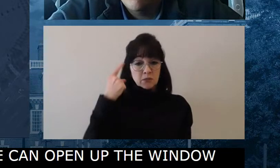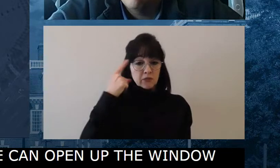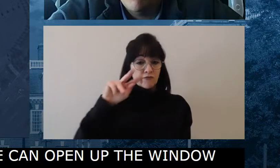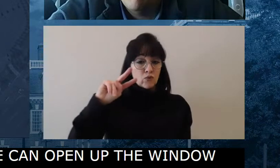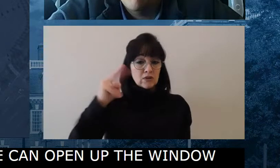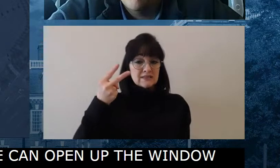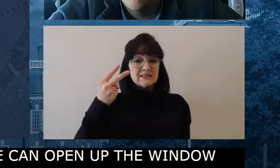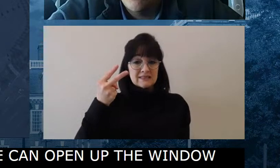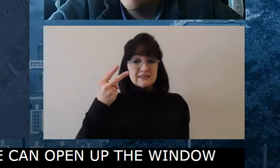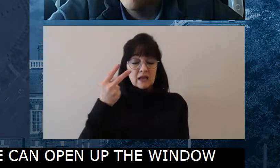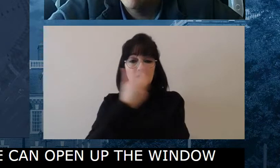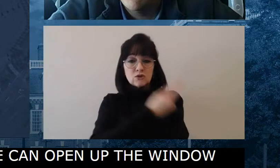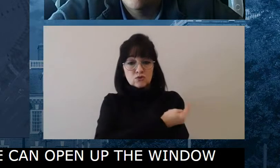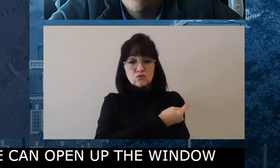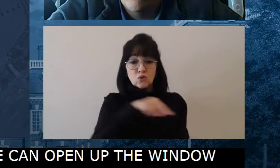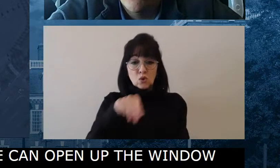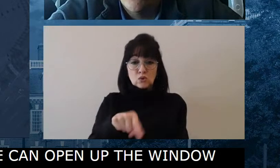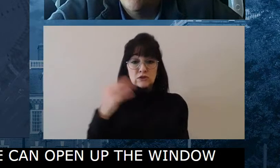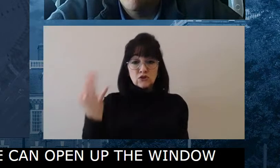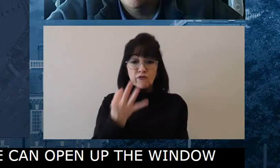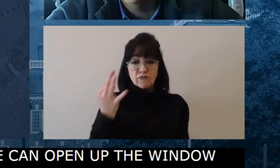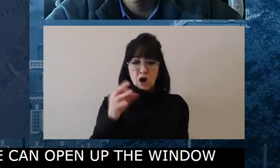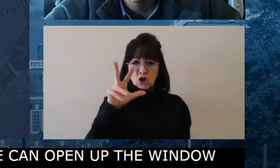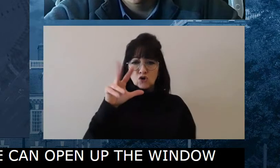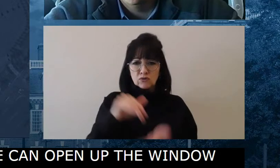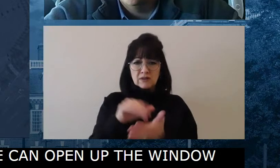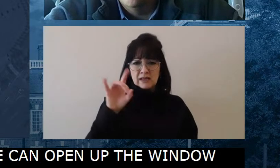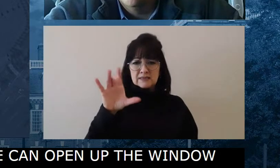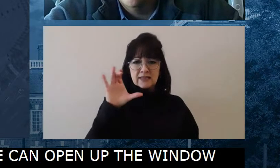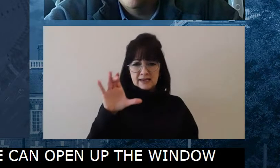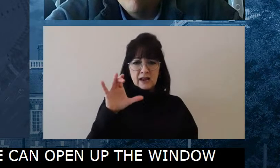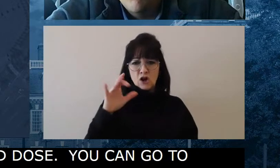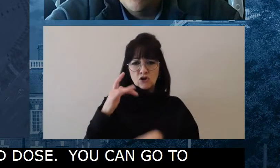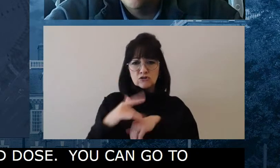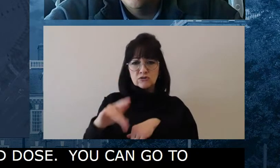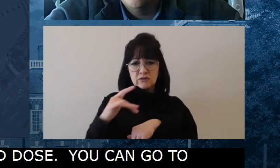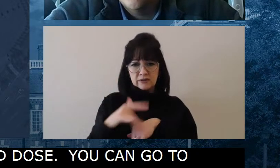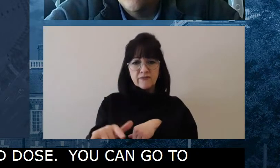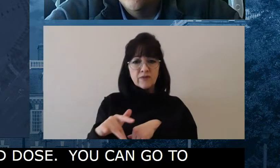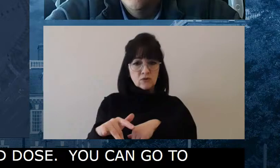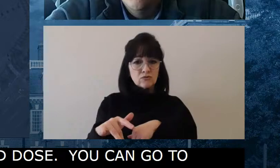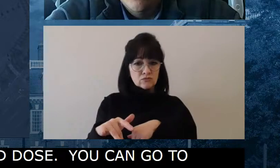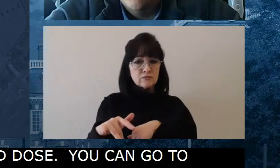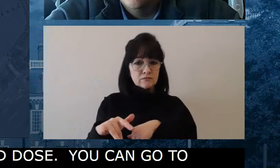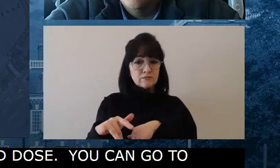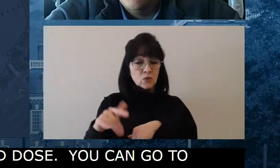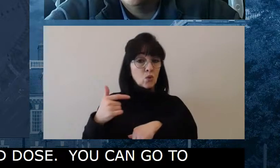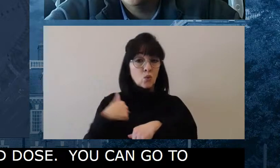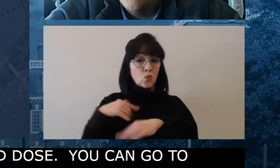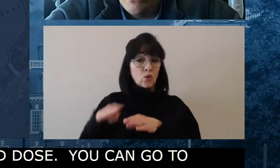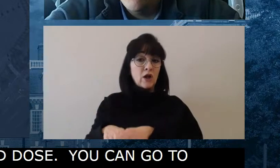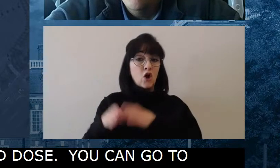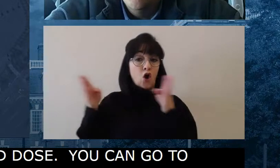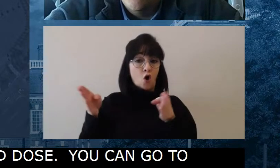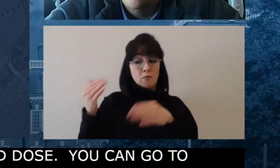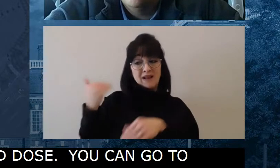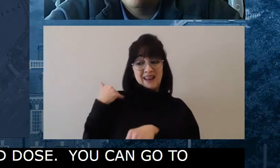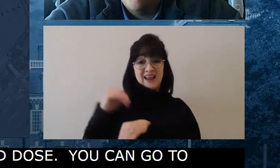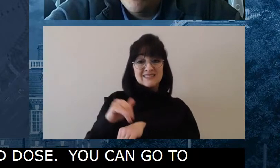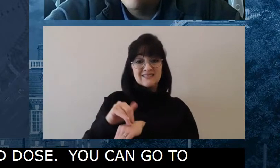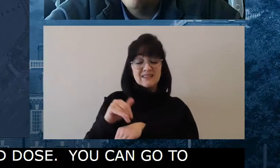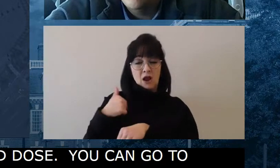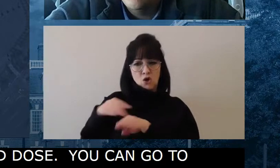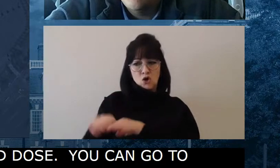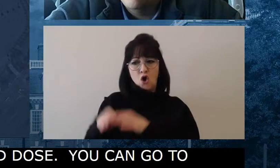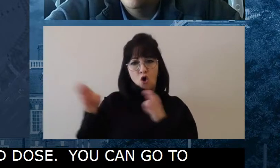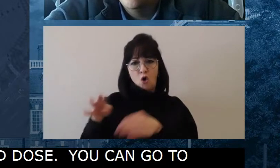just probably about 3,800 spots available still. We opened up over 4,000 additional last night. And this is